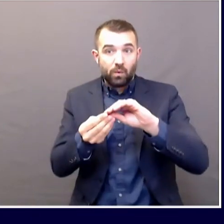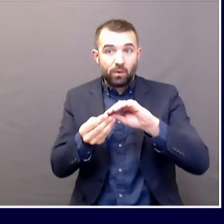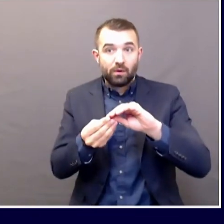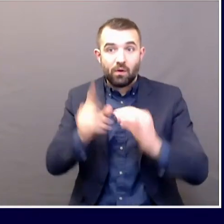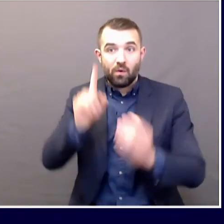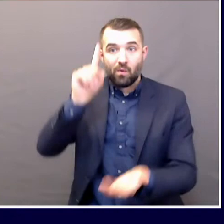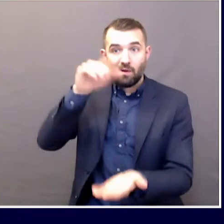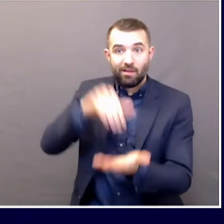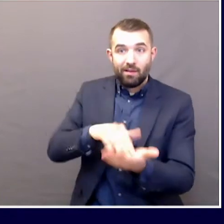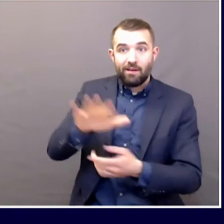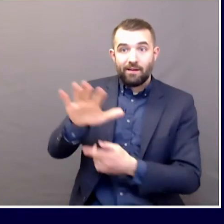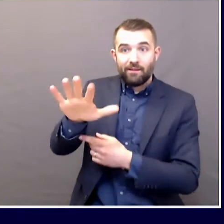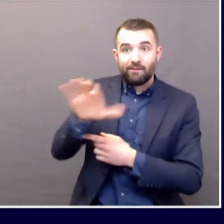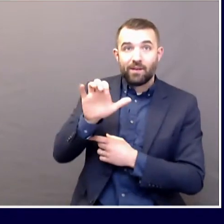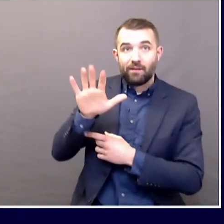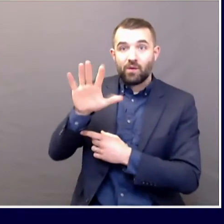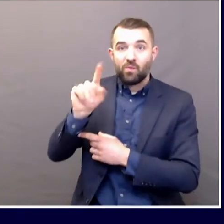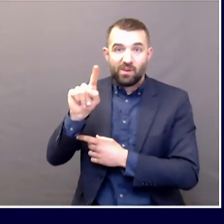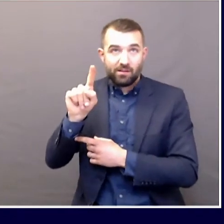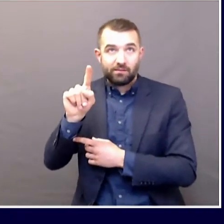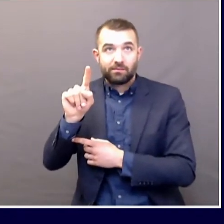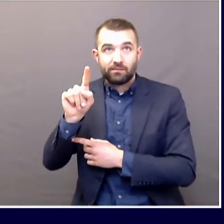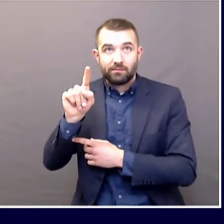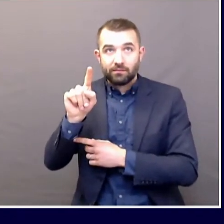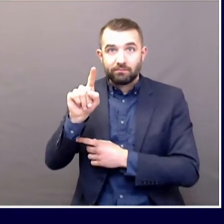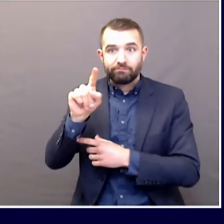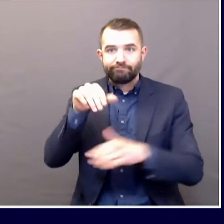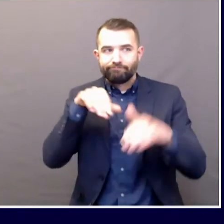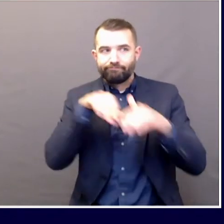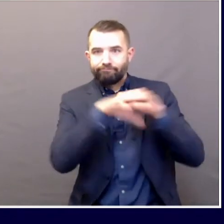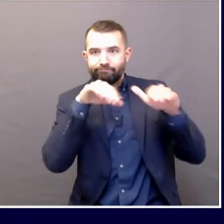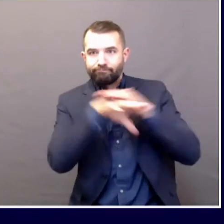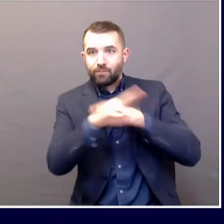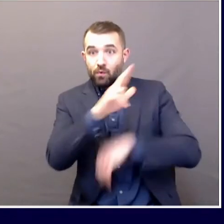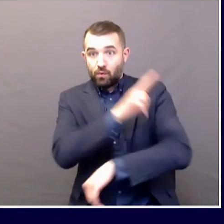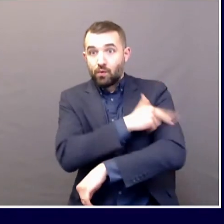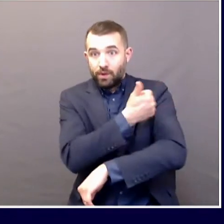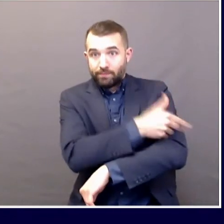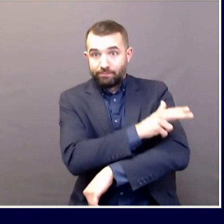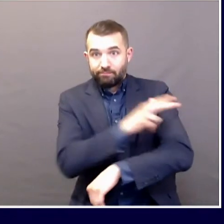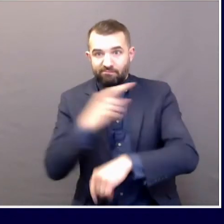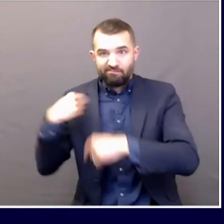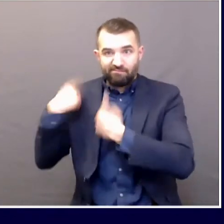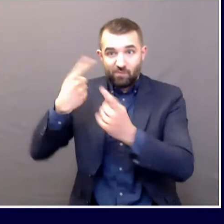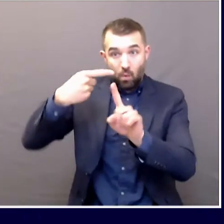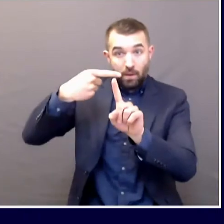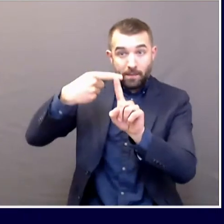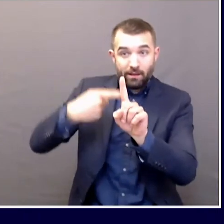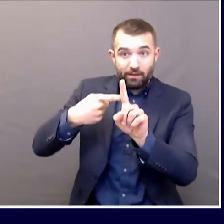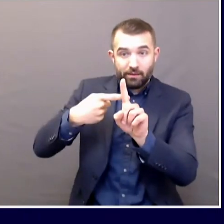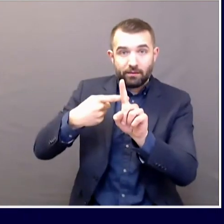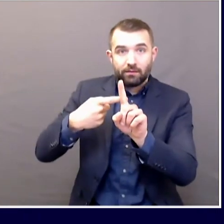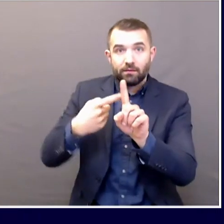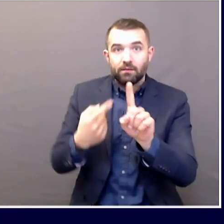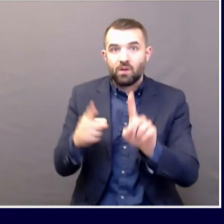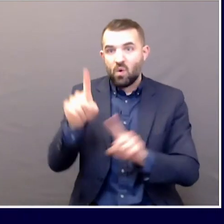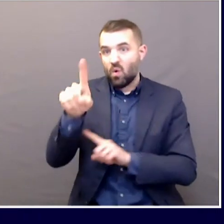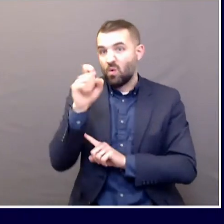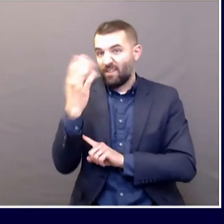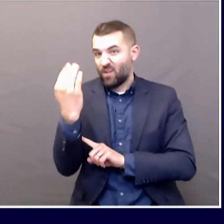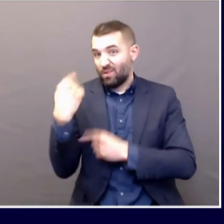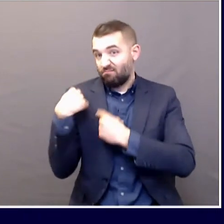1,521 people have been hospitalized with COVID-19, and just in the last month, 114 people have been